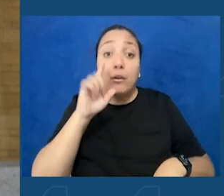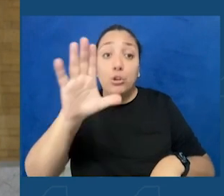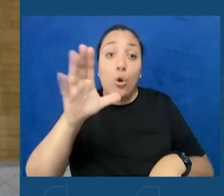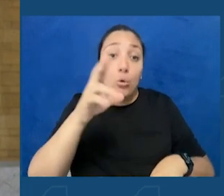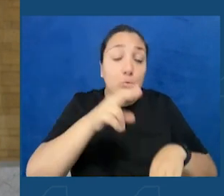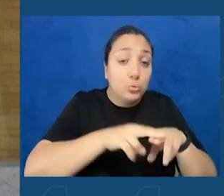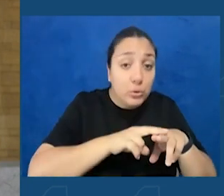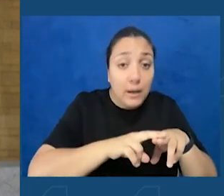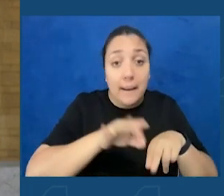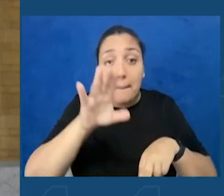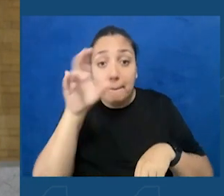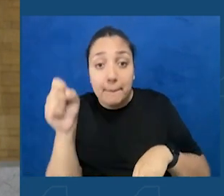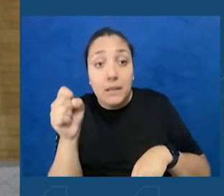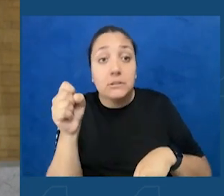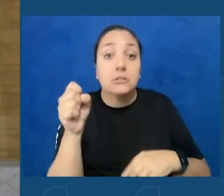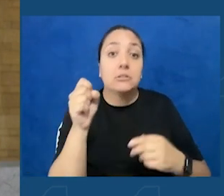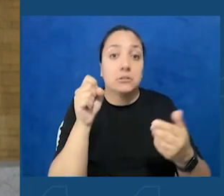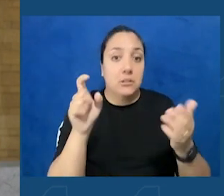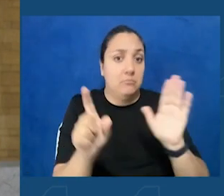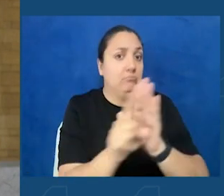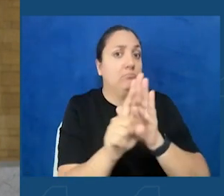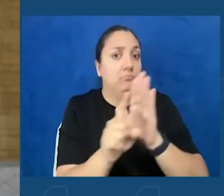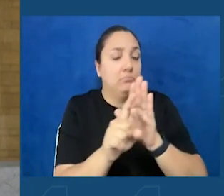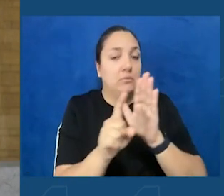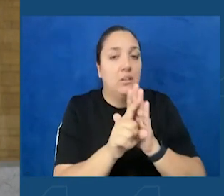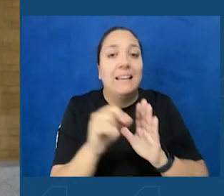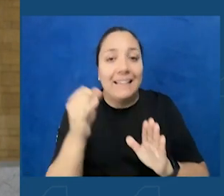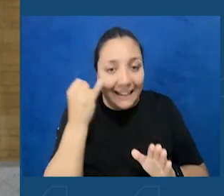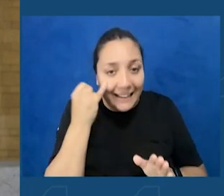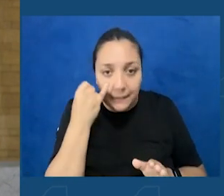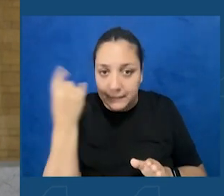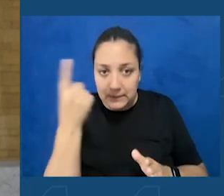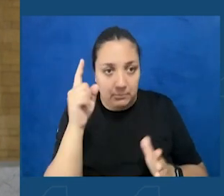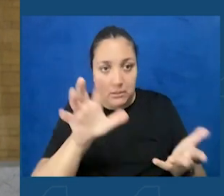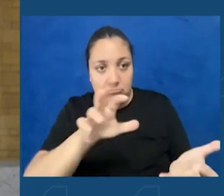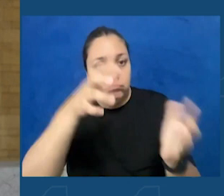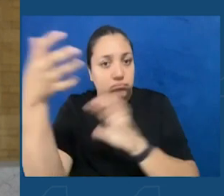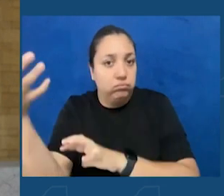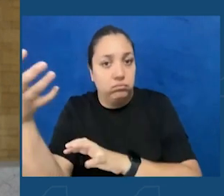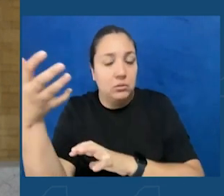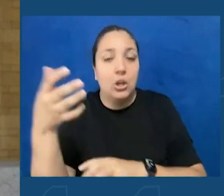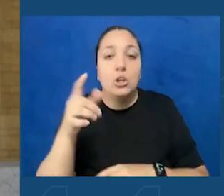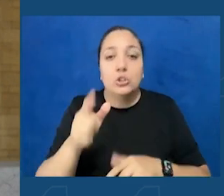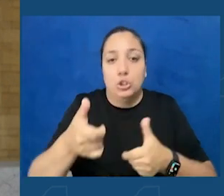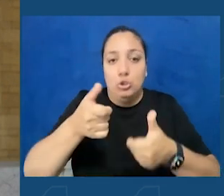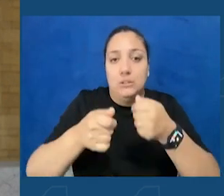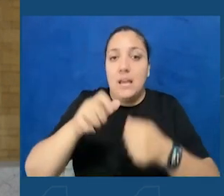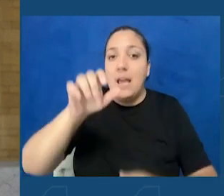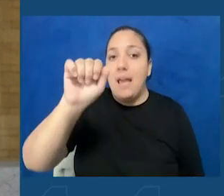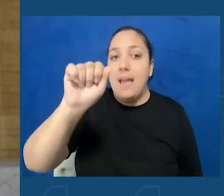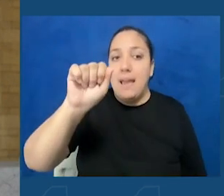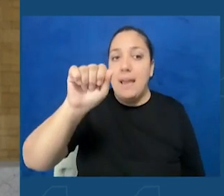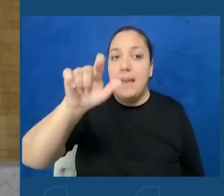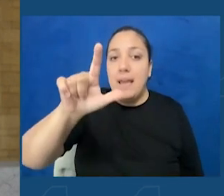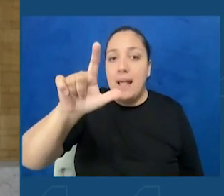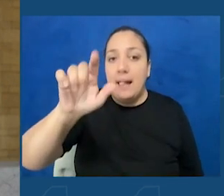being disrupted by one of these events. So you text ALERT, capital A-L-E-R-T,